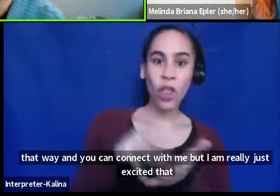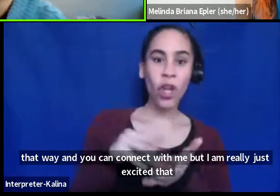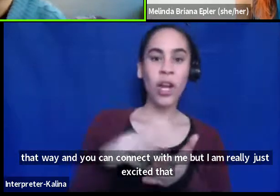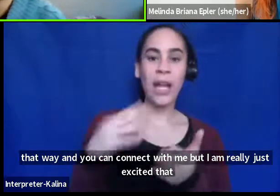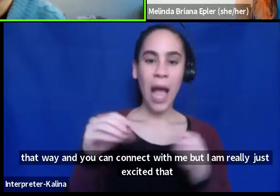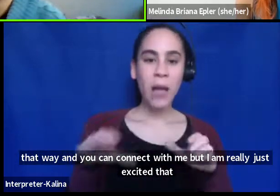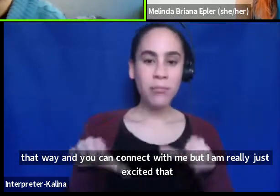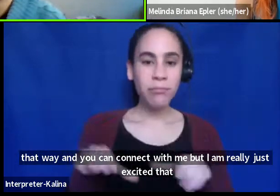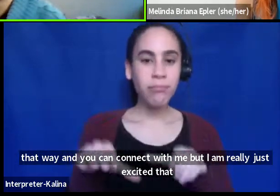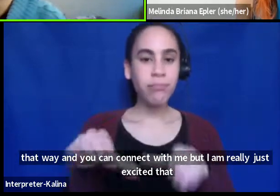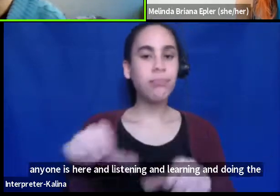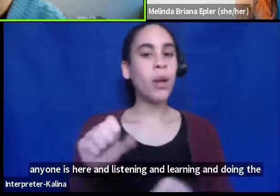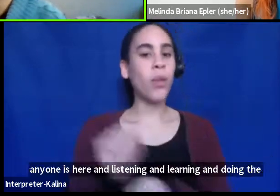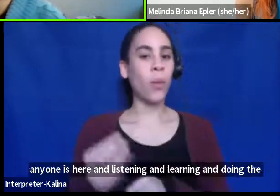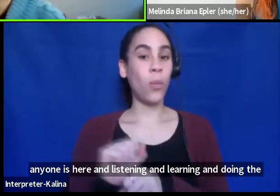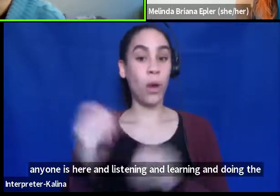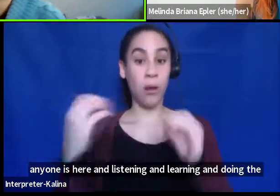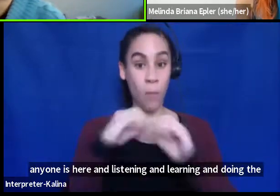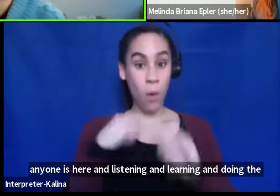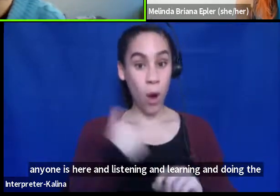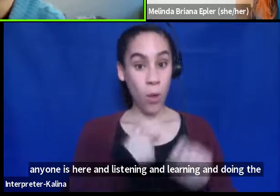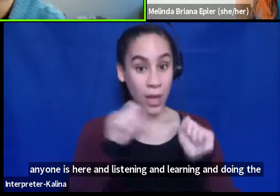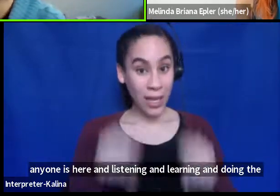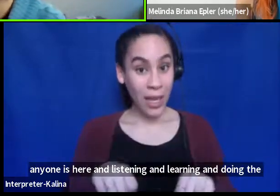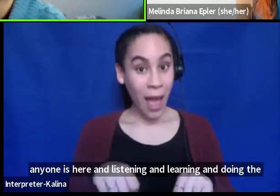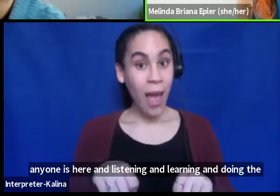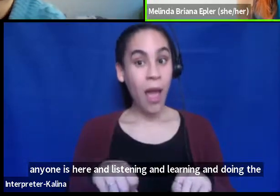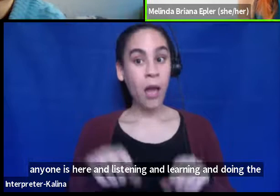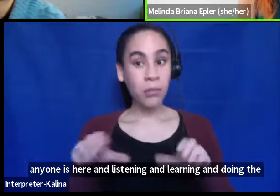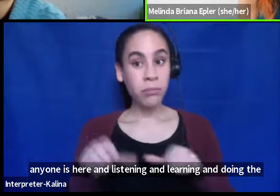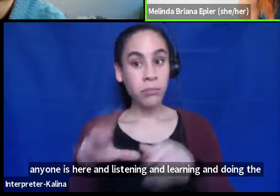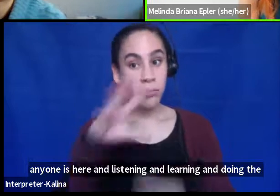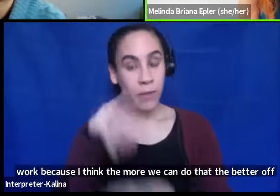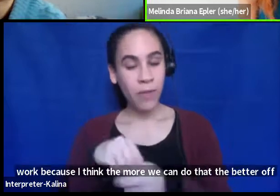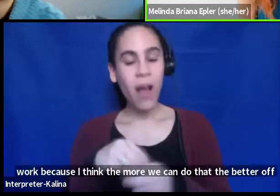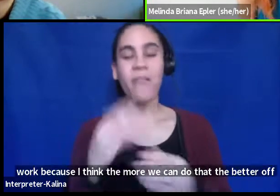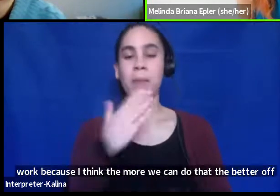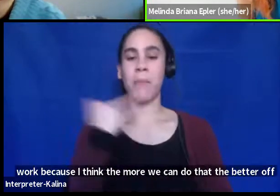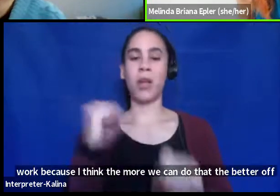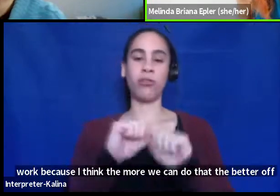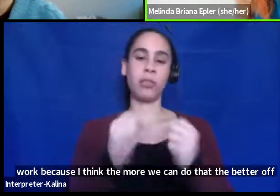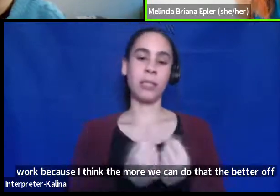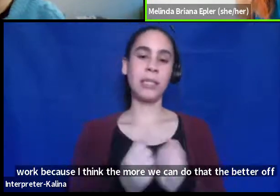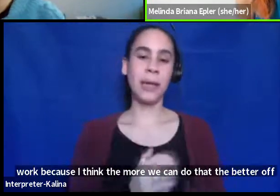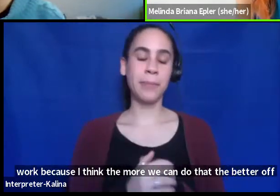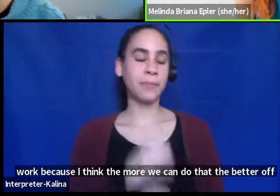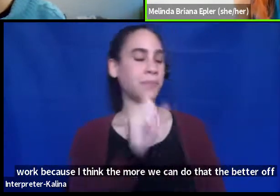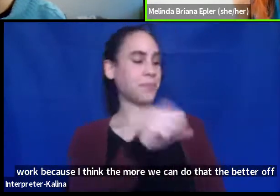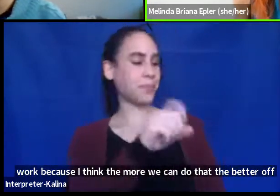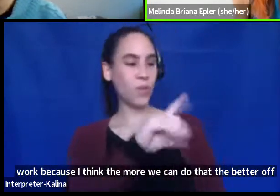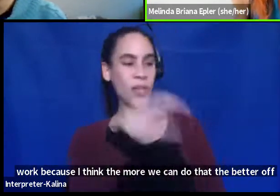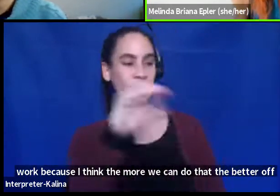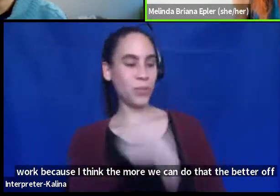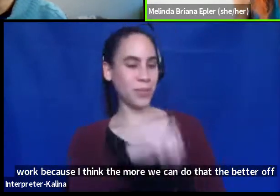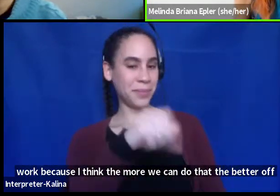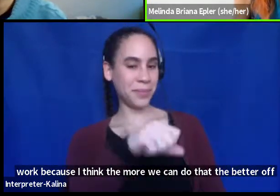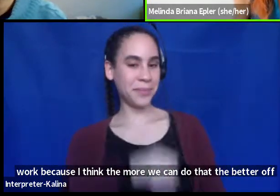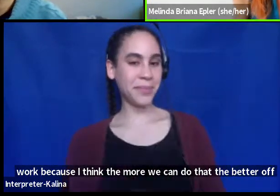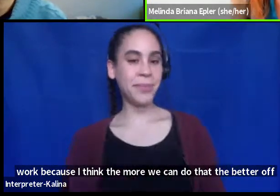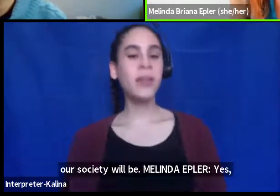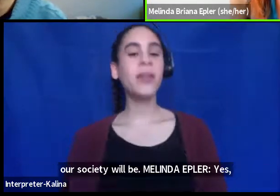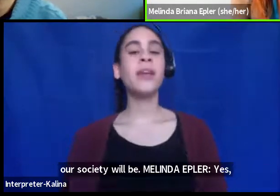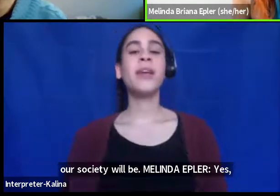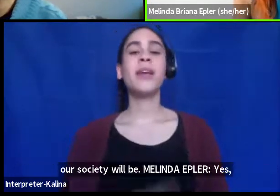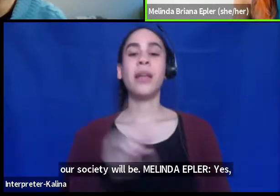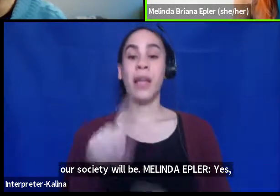the more we can do that, the better off our society will be. Yes, 100%. So we checked in at the